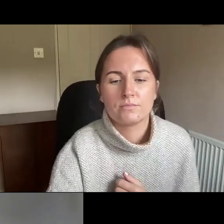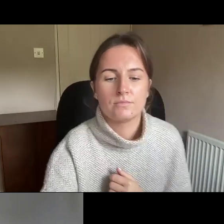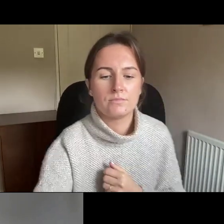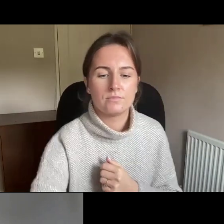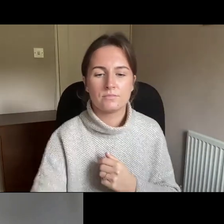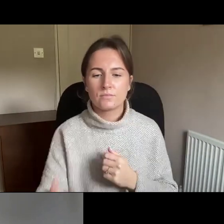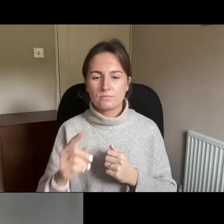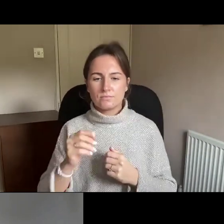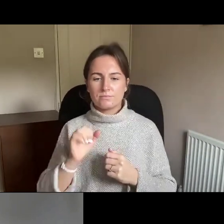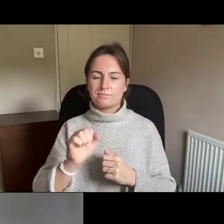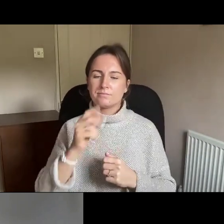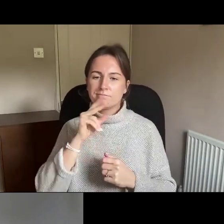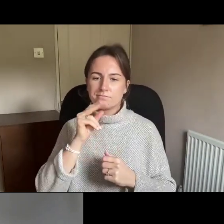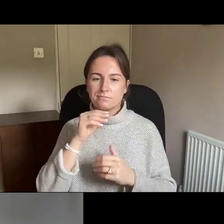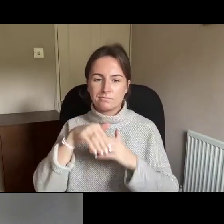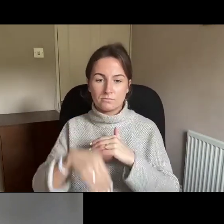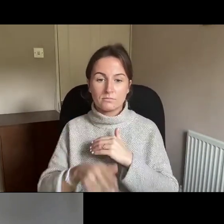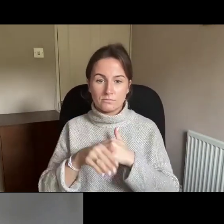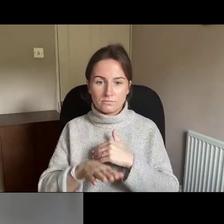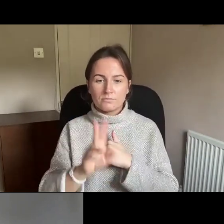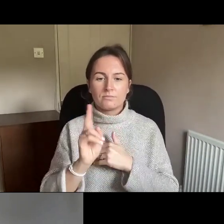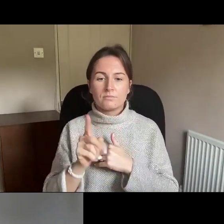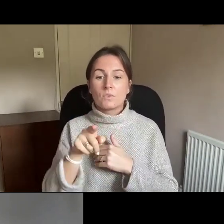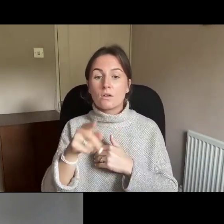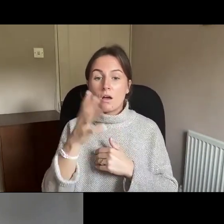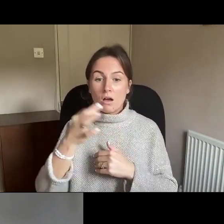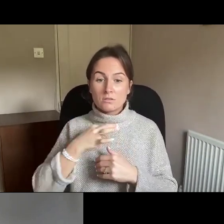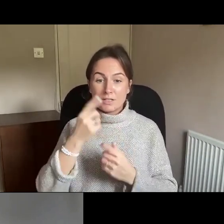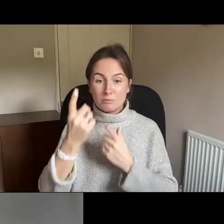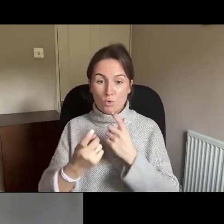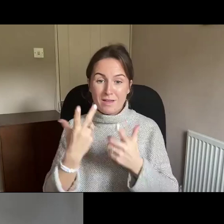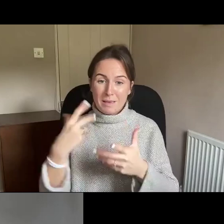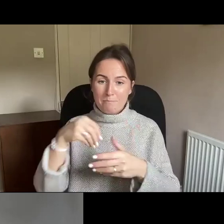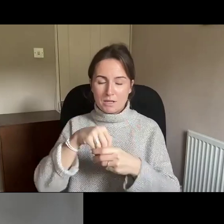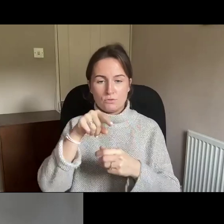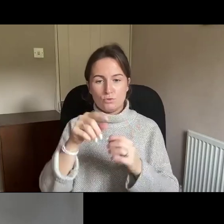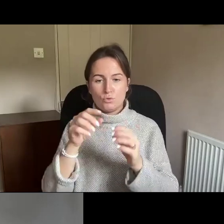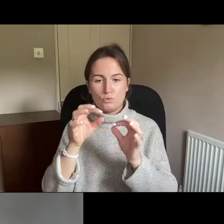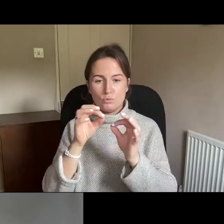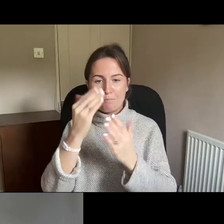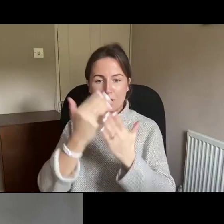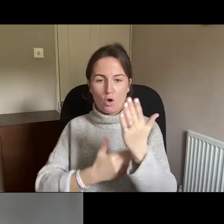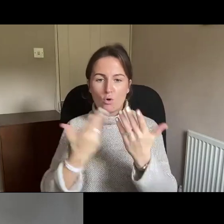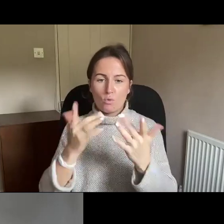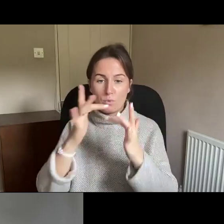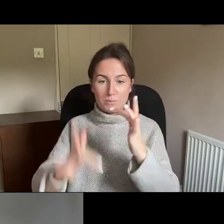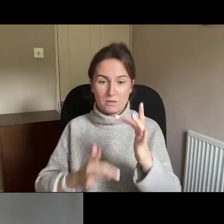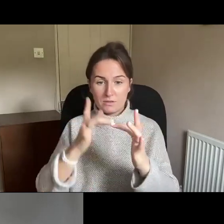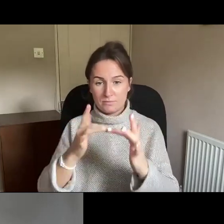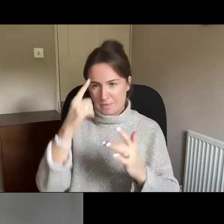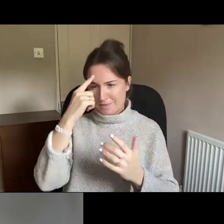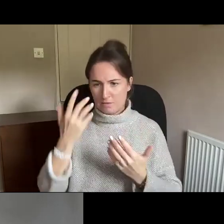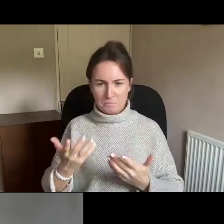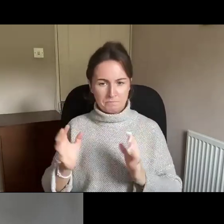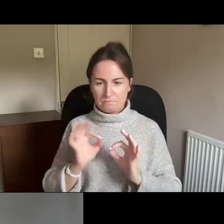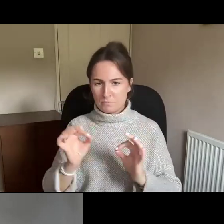again. I was asking if the Explorer is embeddable into a blog or a website. I don't think that's currently possible